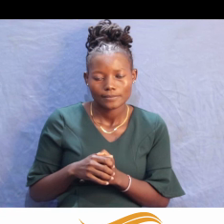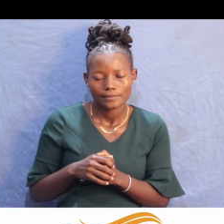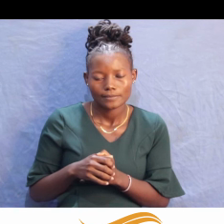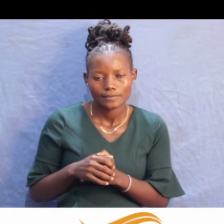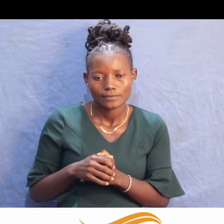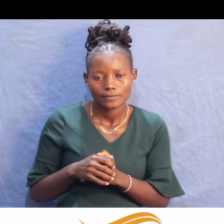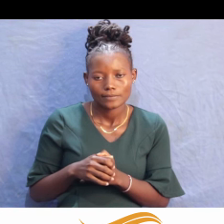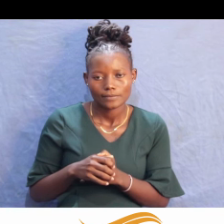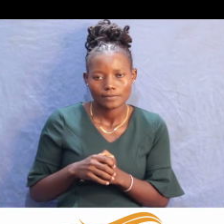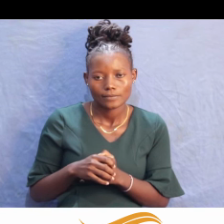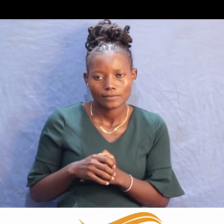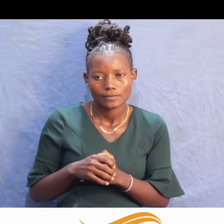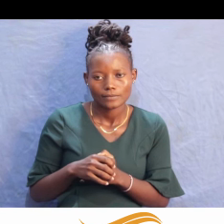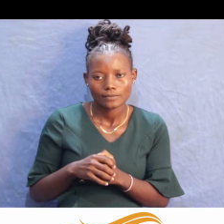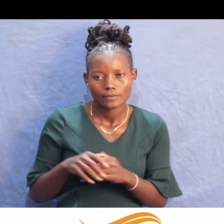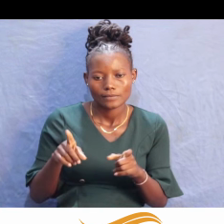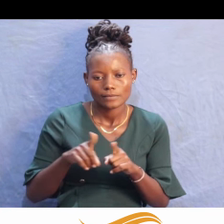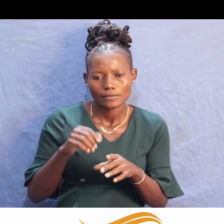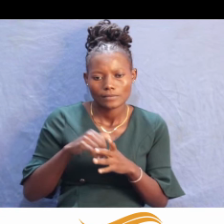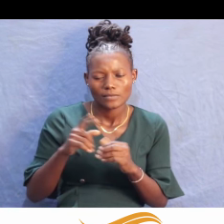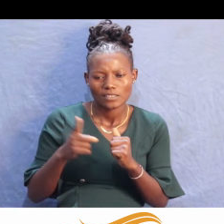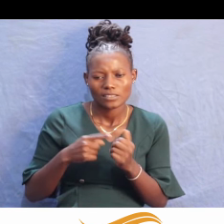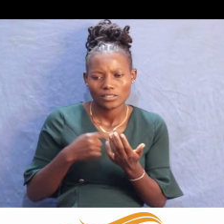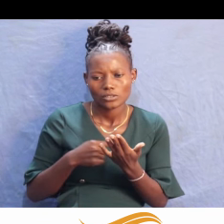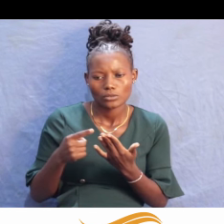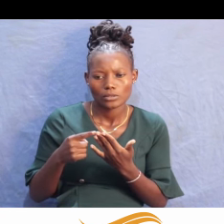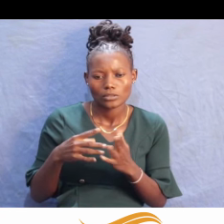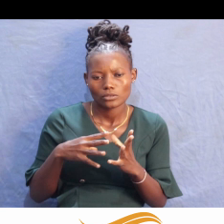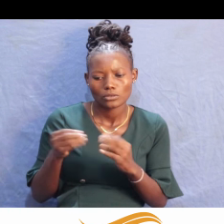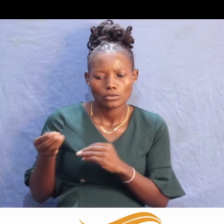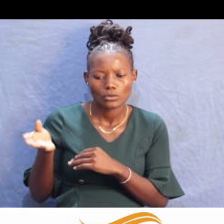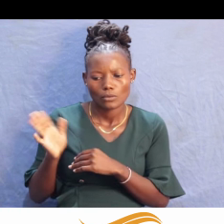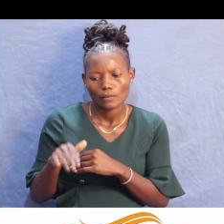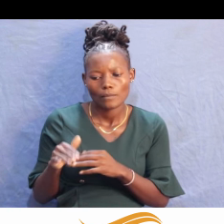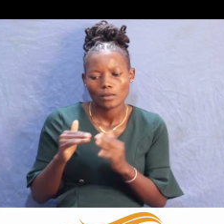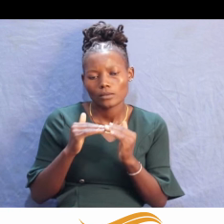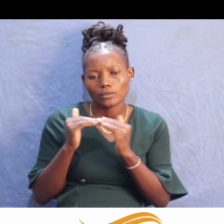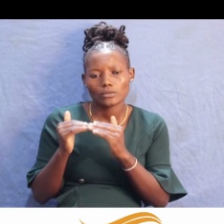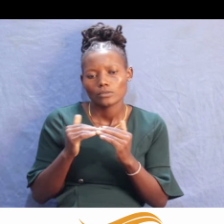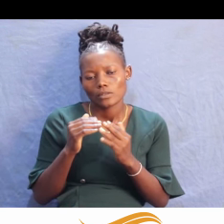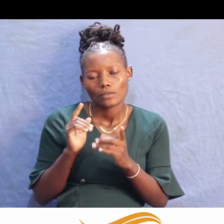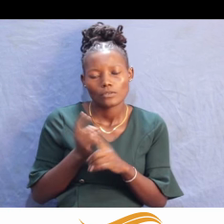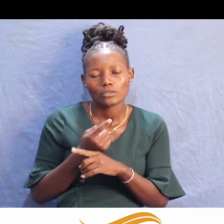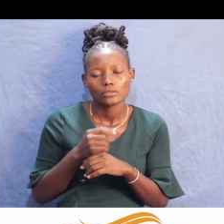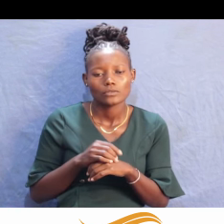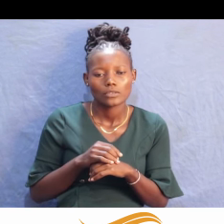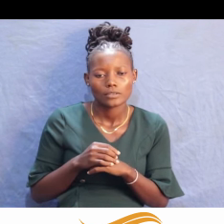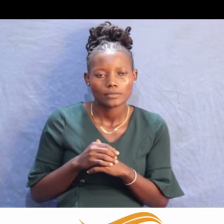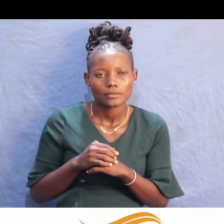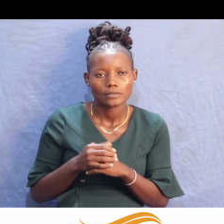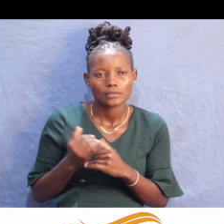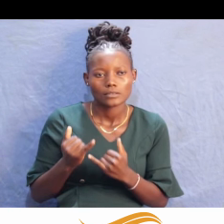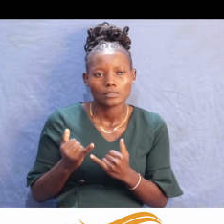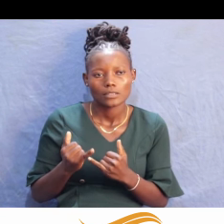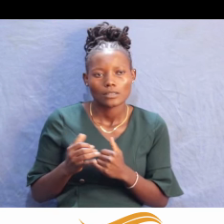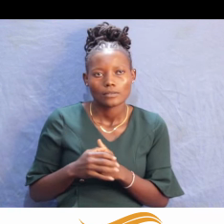capacity, and then within 6 weeks got back to their sedentary state. So you got